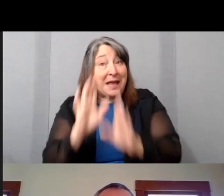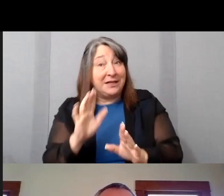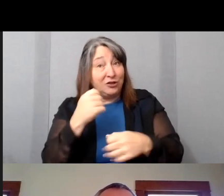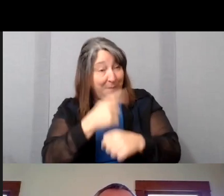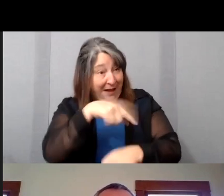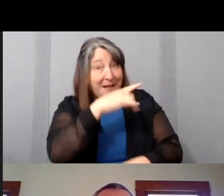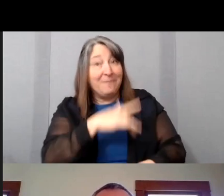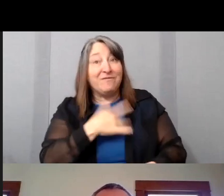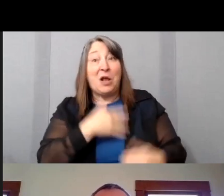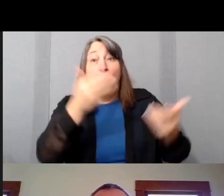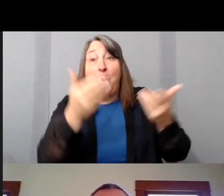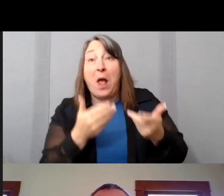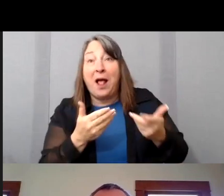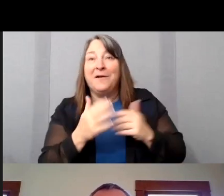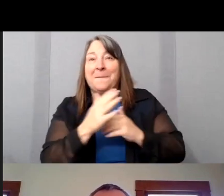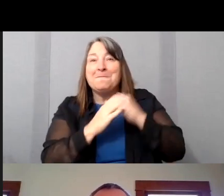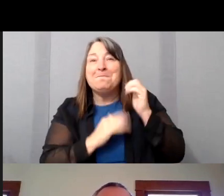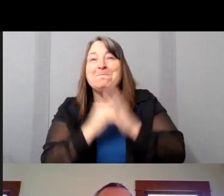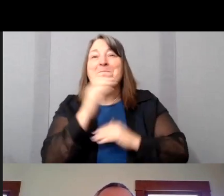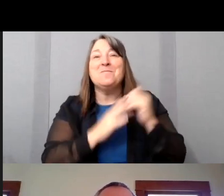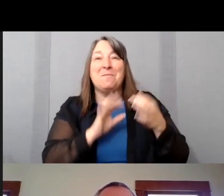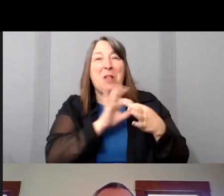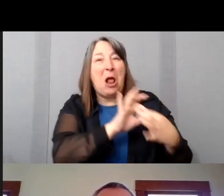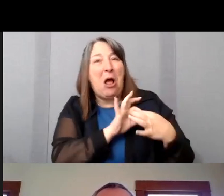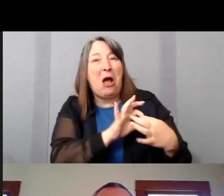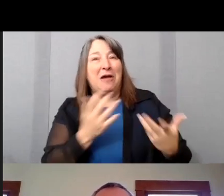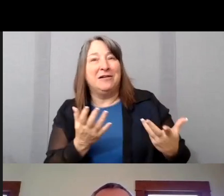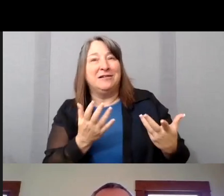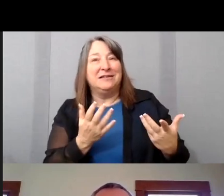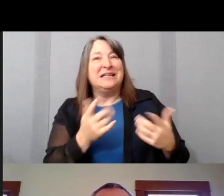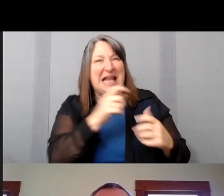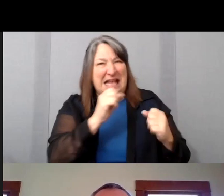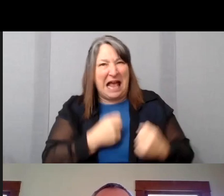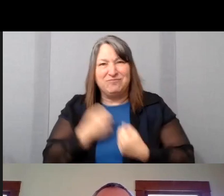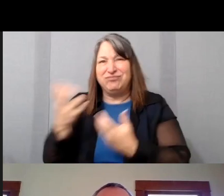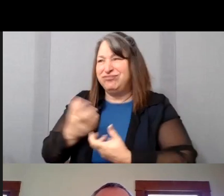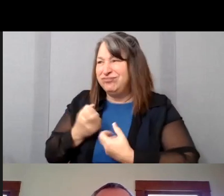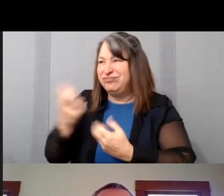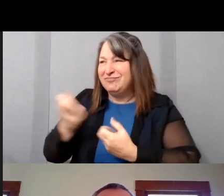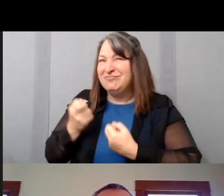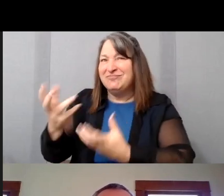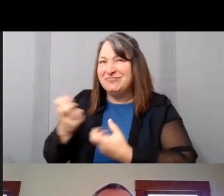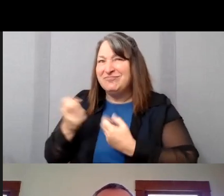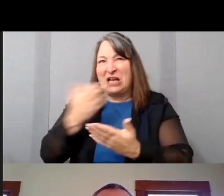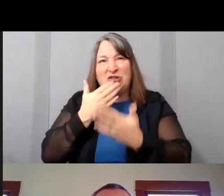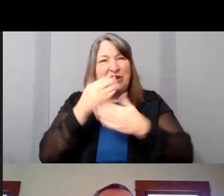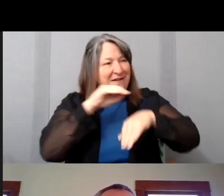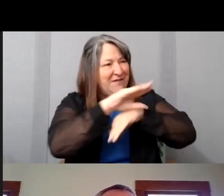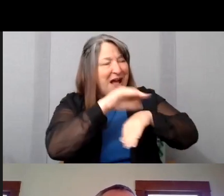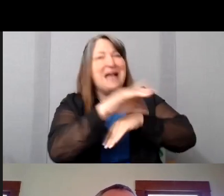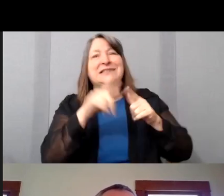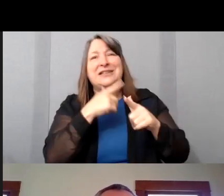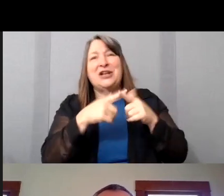they belong and where they can kind of just talk all of this through and get some good advice, I think you're already winning half the battle